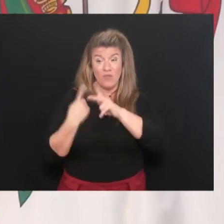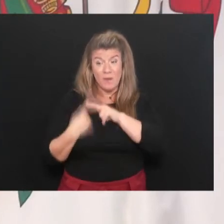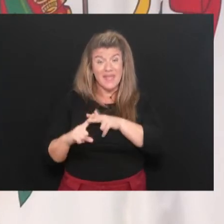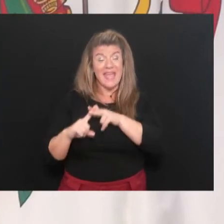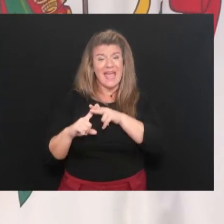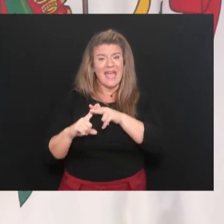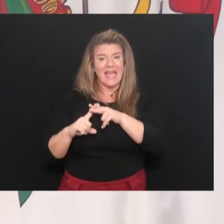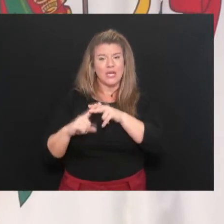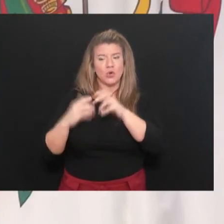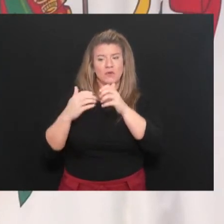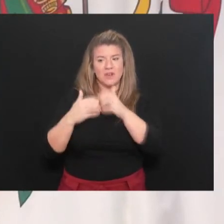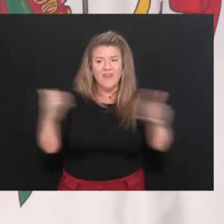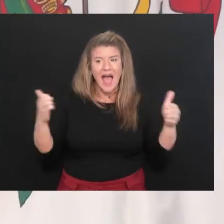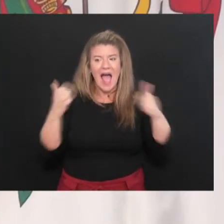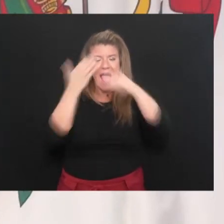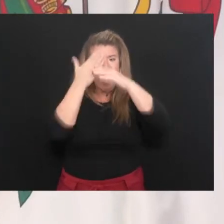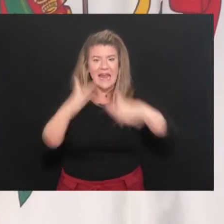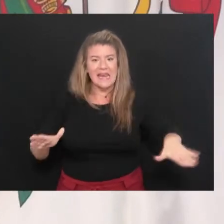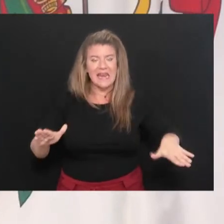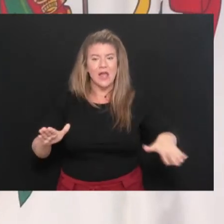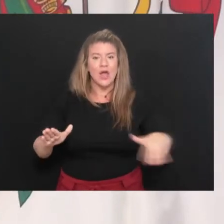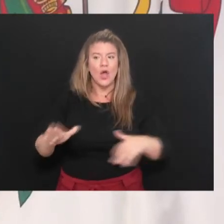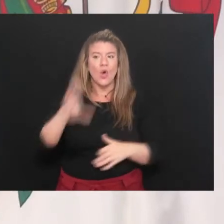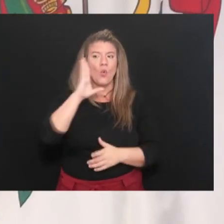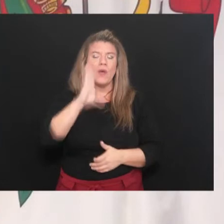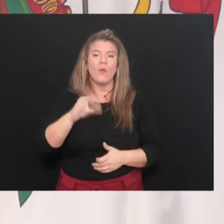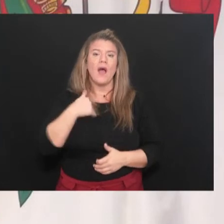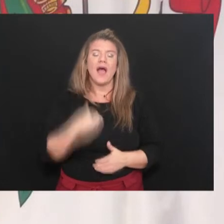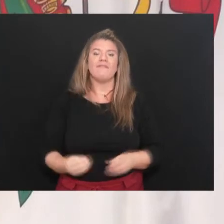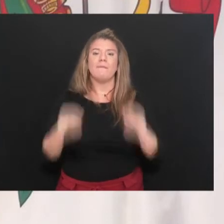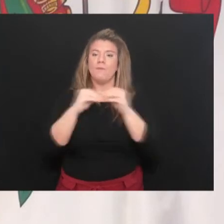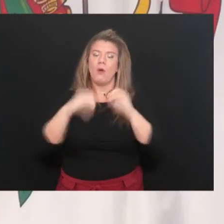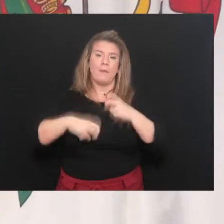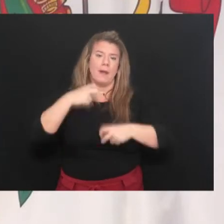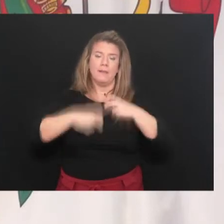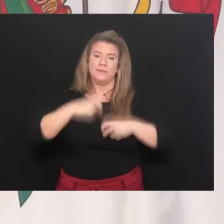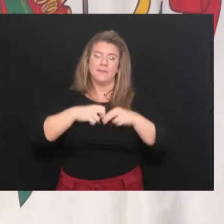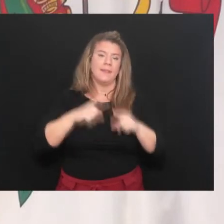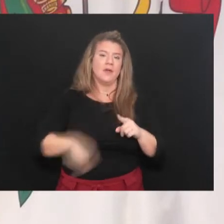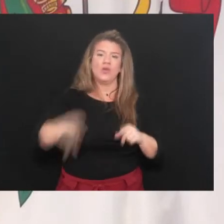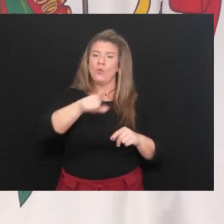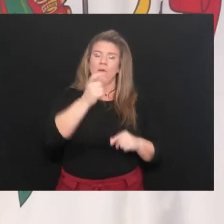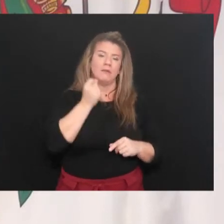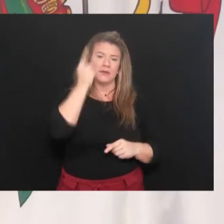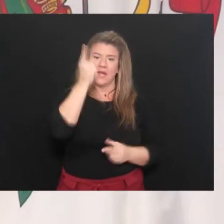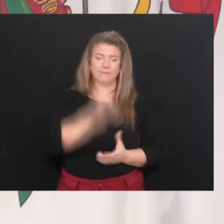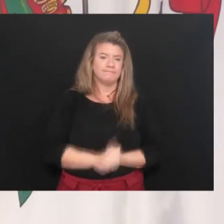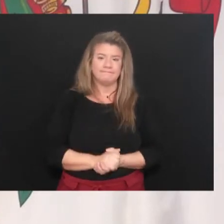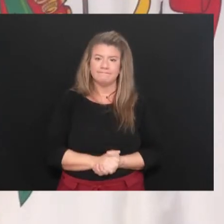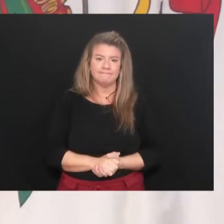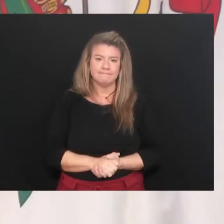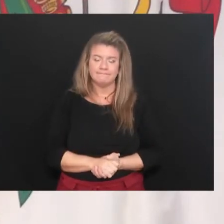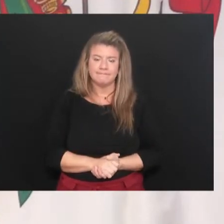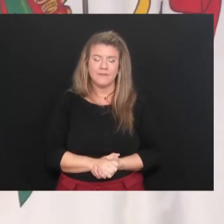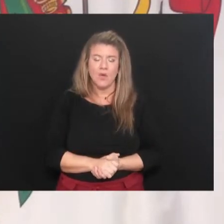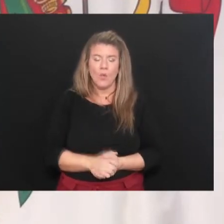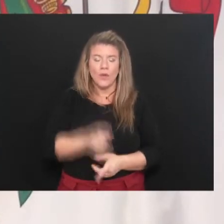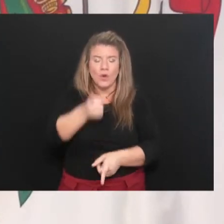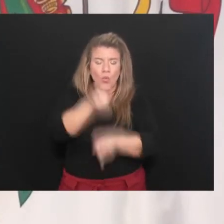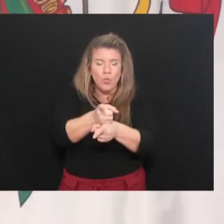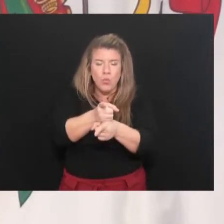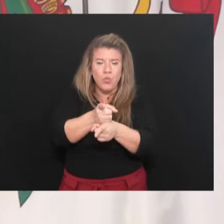to fragment, we'll absolutely have more problems than you can possibly have. We are right on the